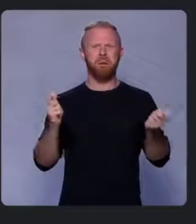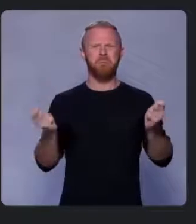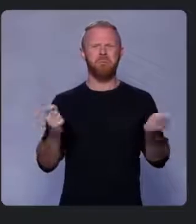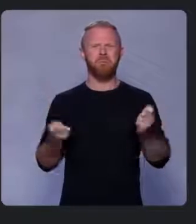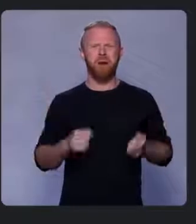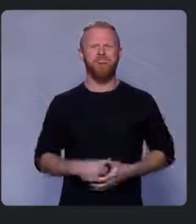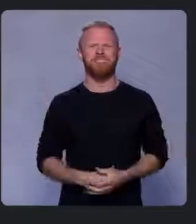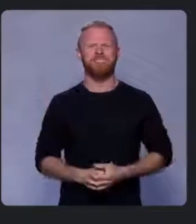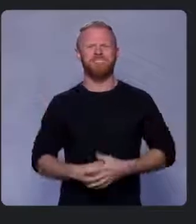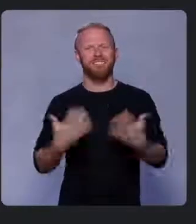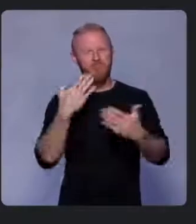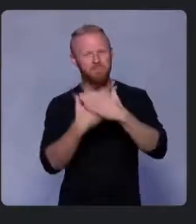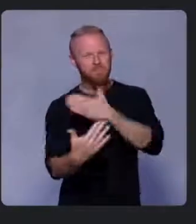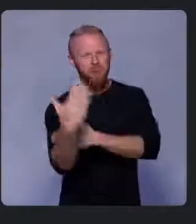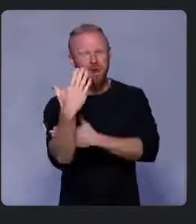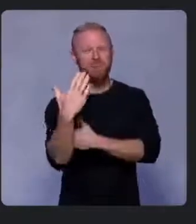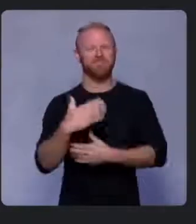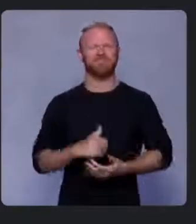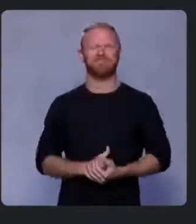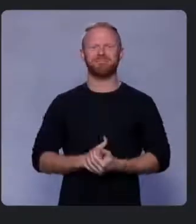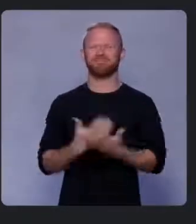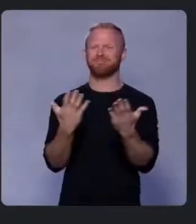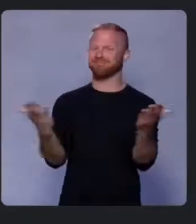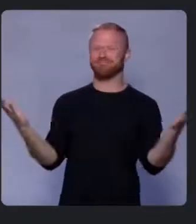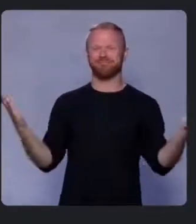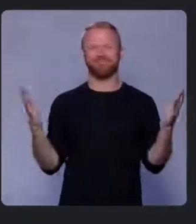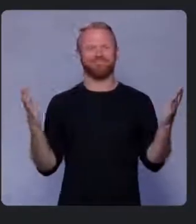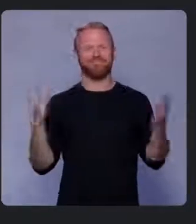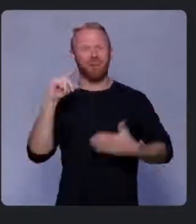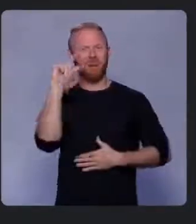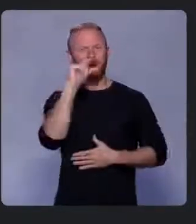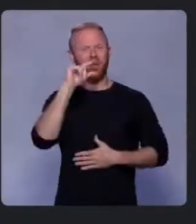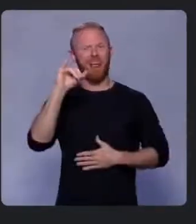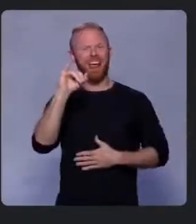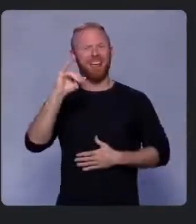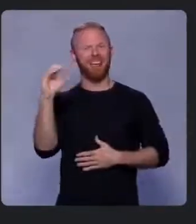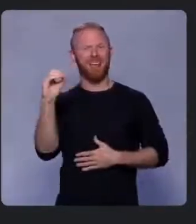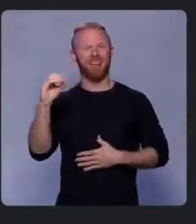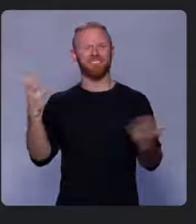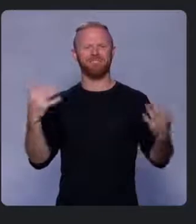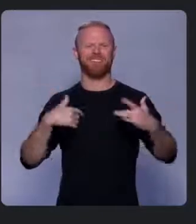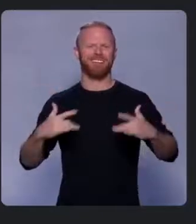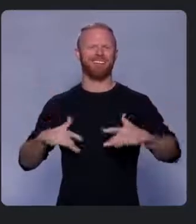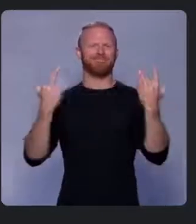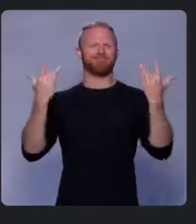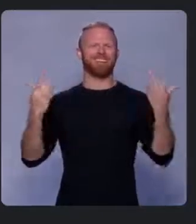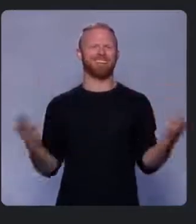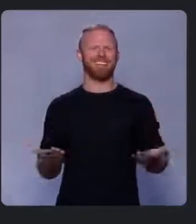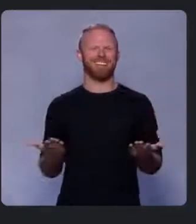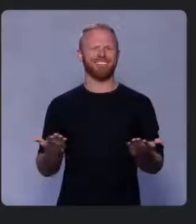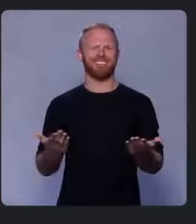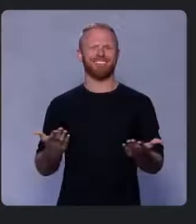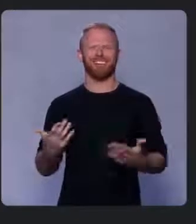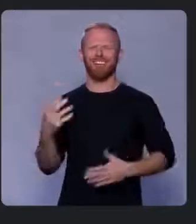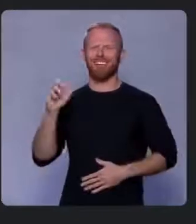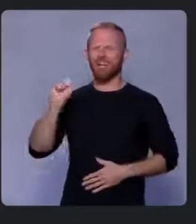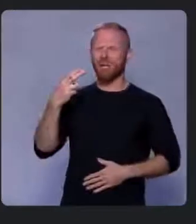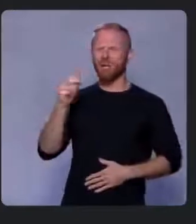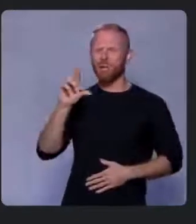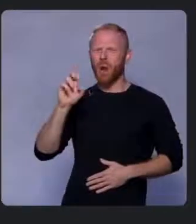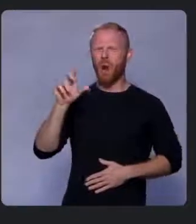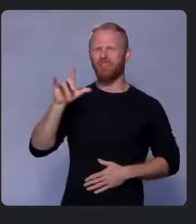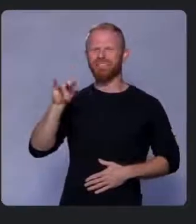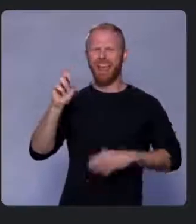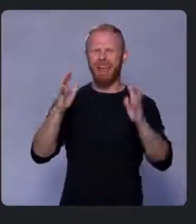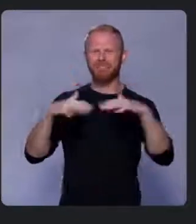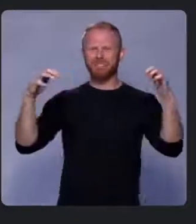Good morning. This is Google I/O. I am thrilled to be here. At the Shoreline Amphitheater. This is the coolest